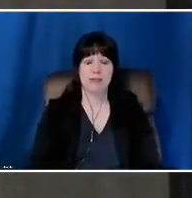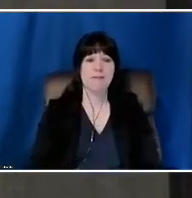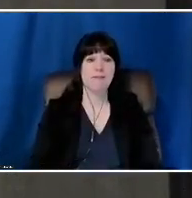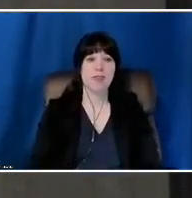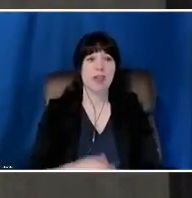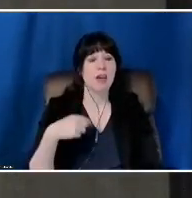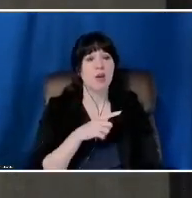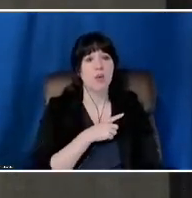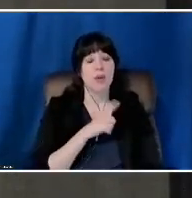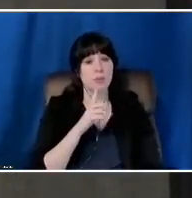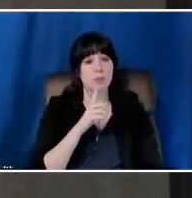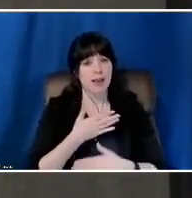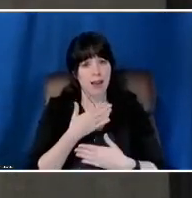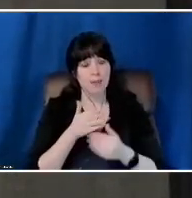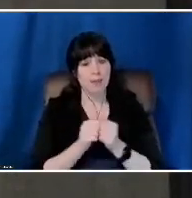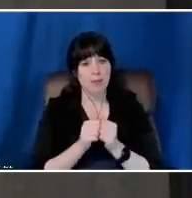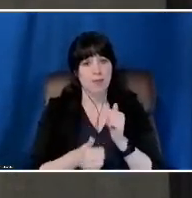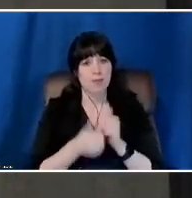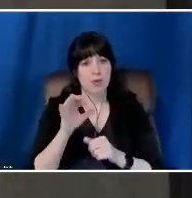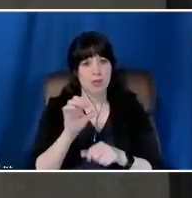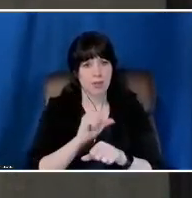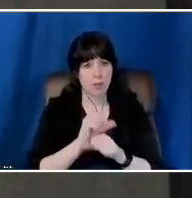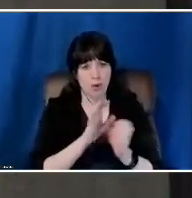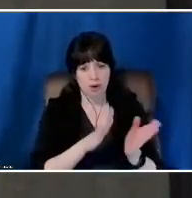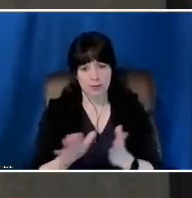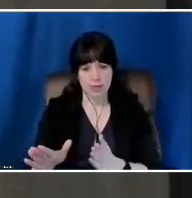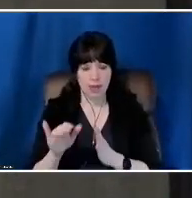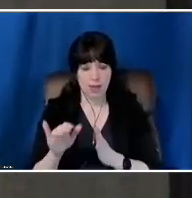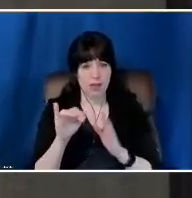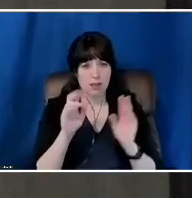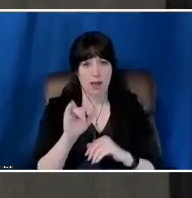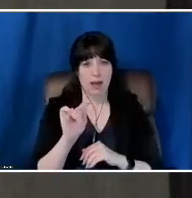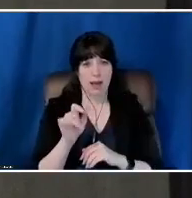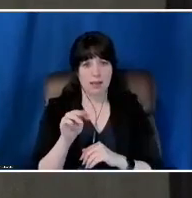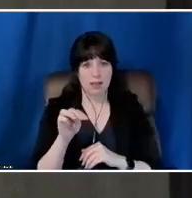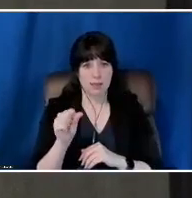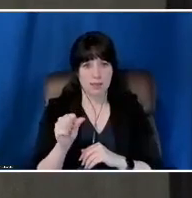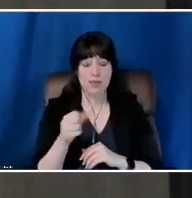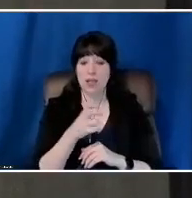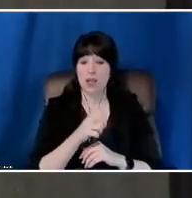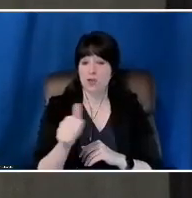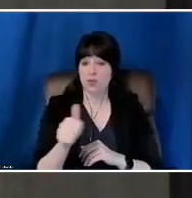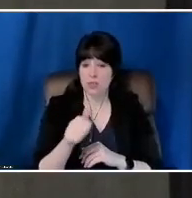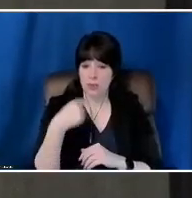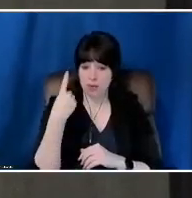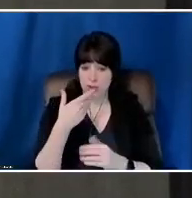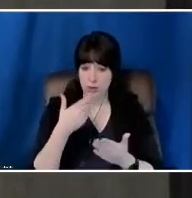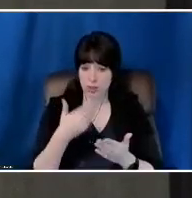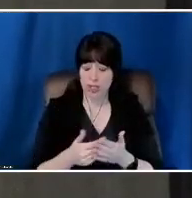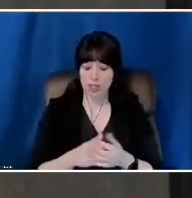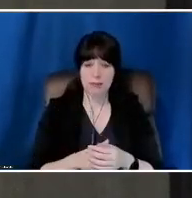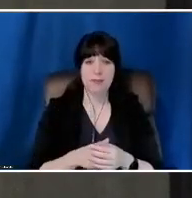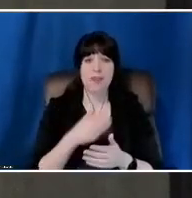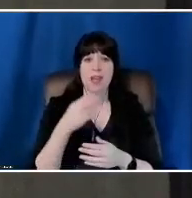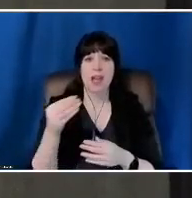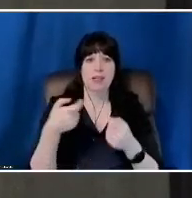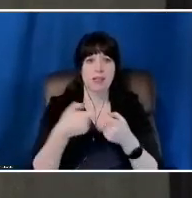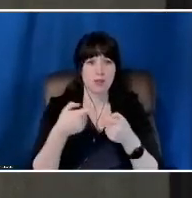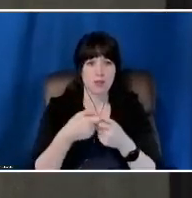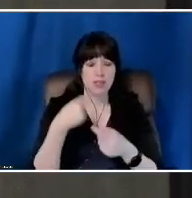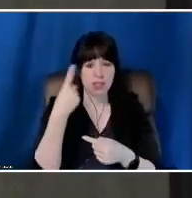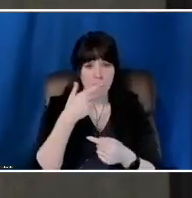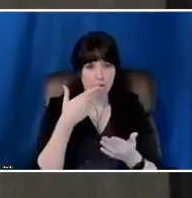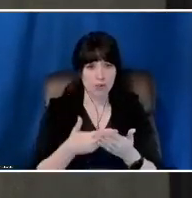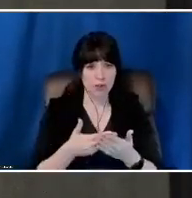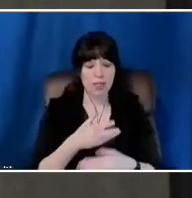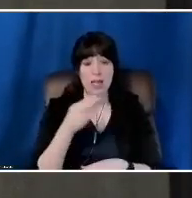happy with most of the work plan items. Transportation looks pretty good. And the electricity looks good, and